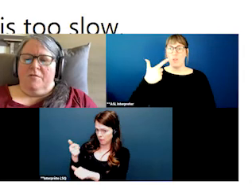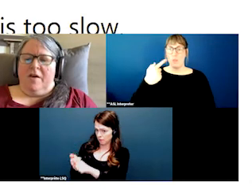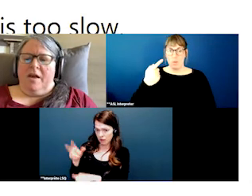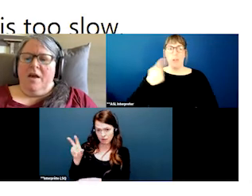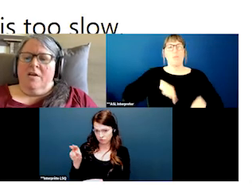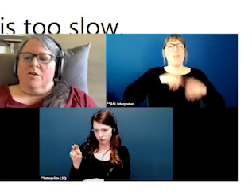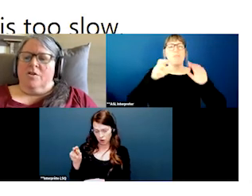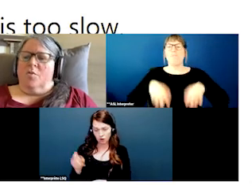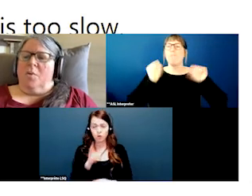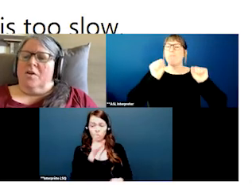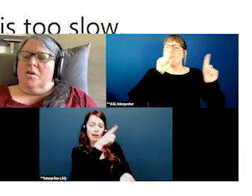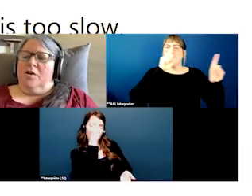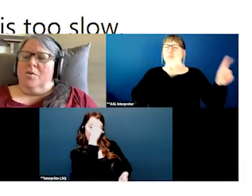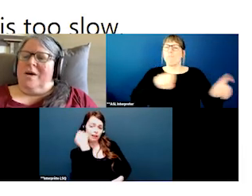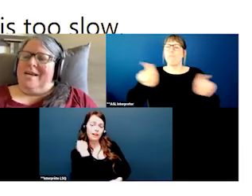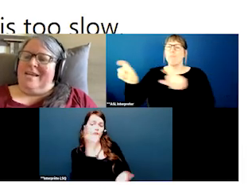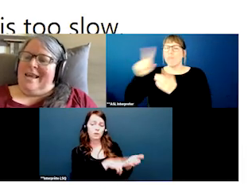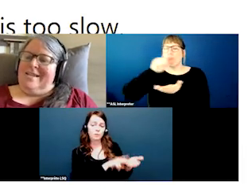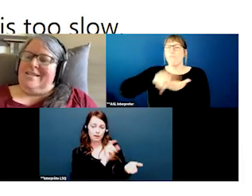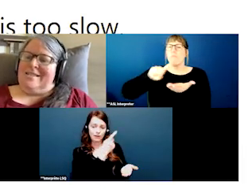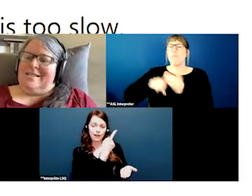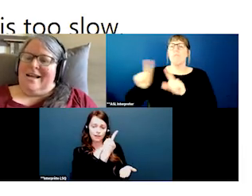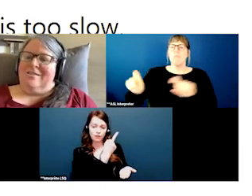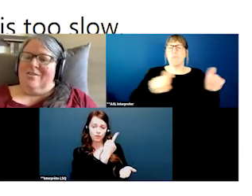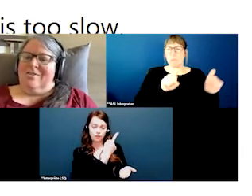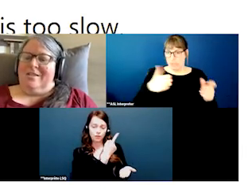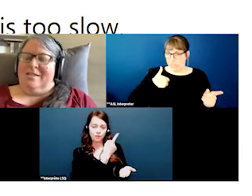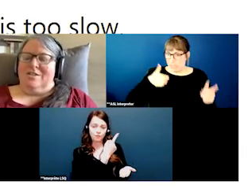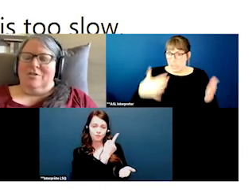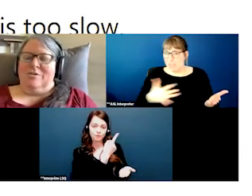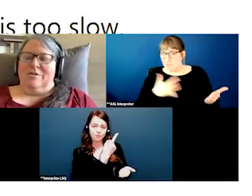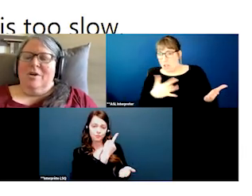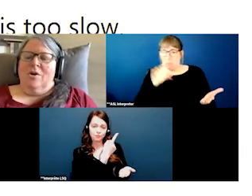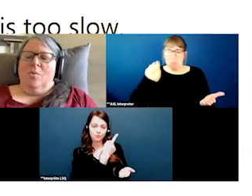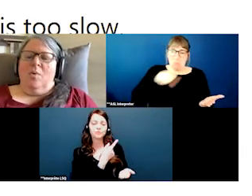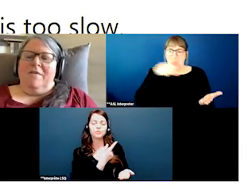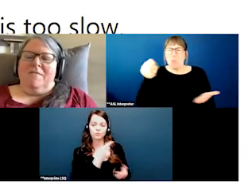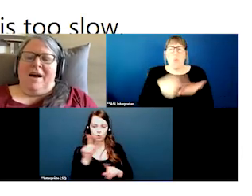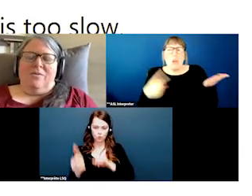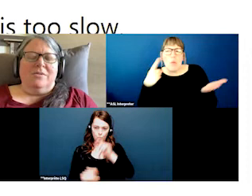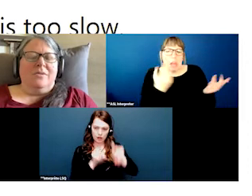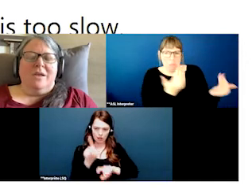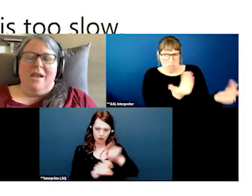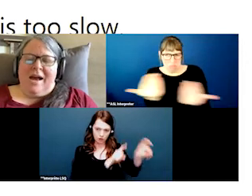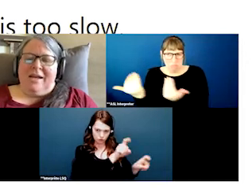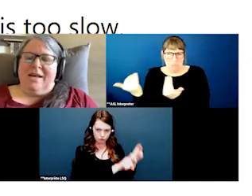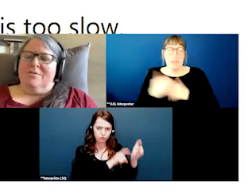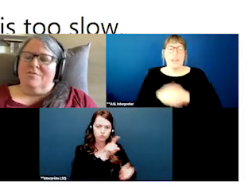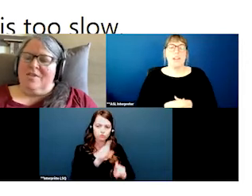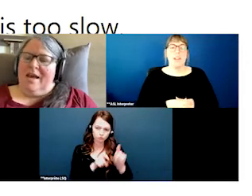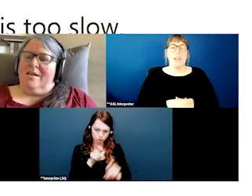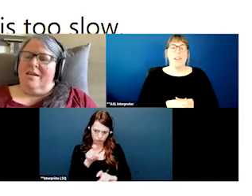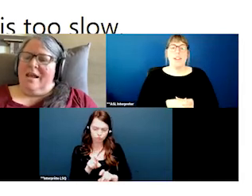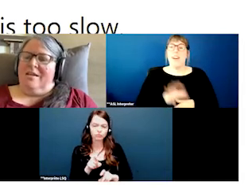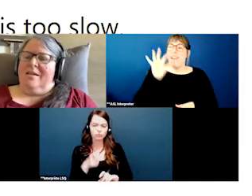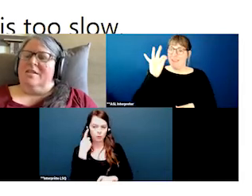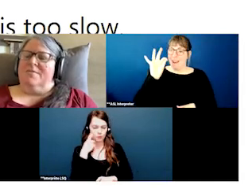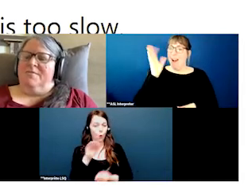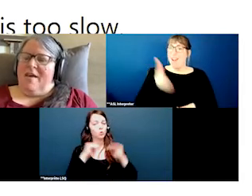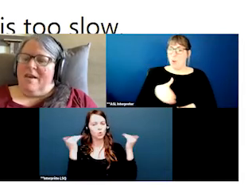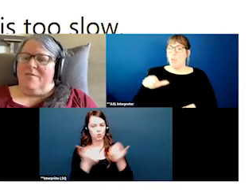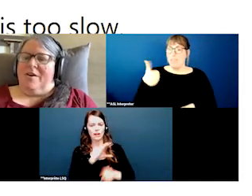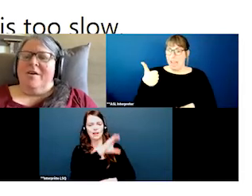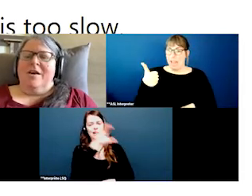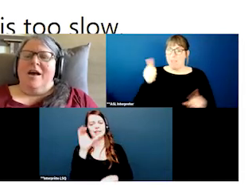Reid survey so that we could learn where Canadians stand on these issues. We found that 9 out of 10